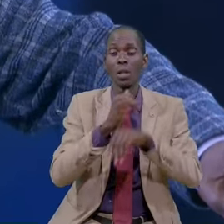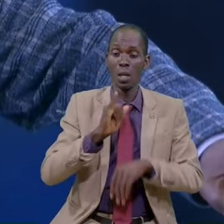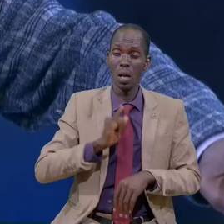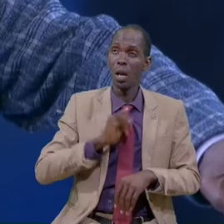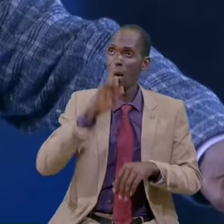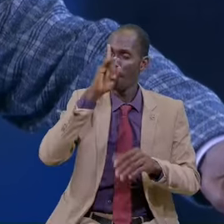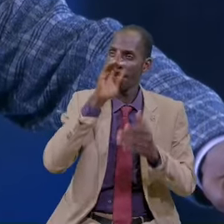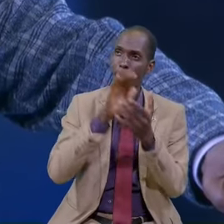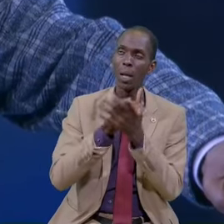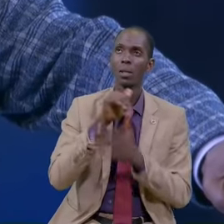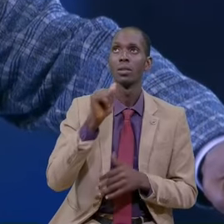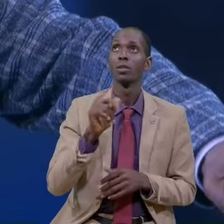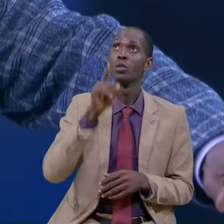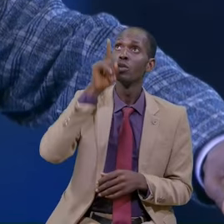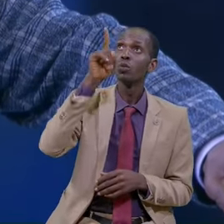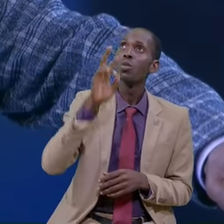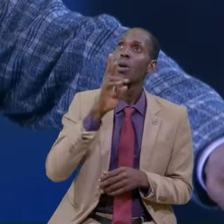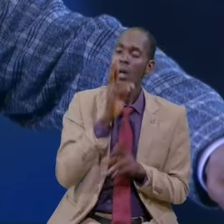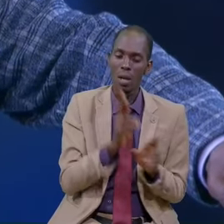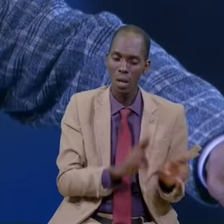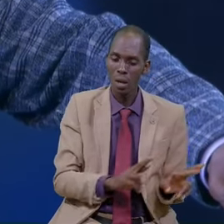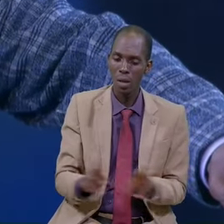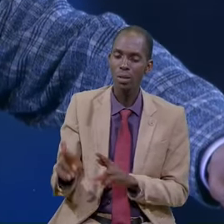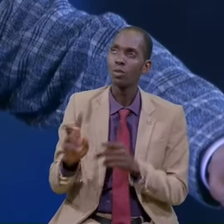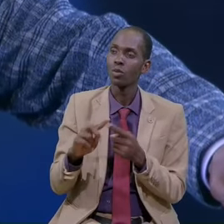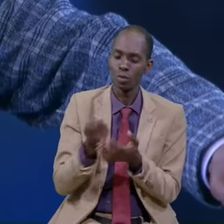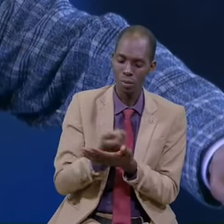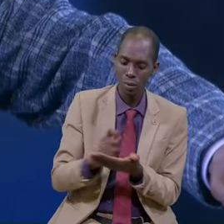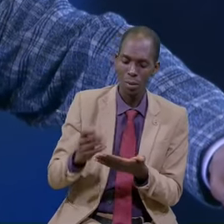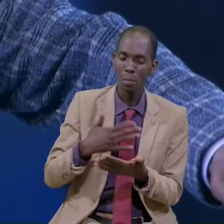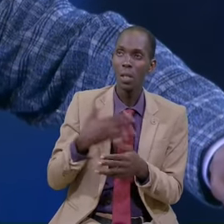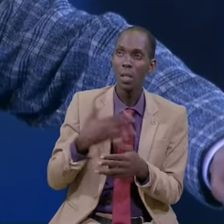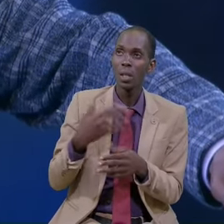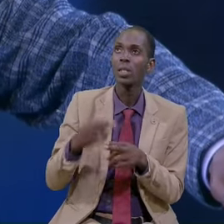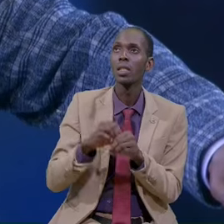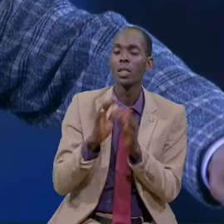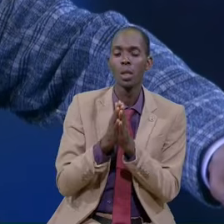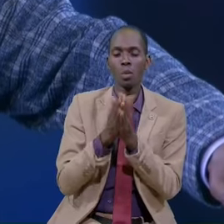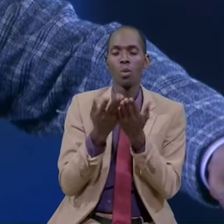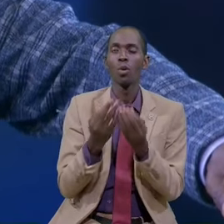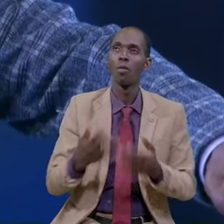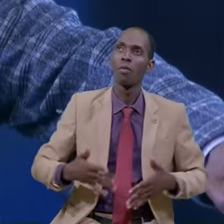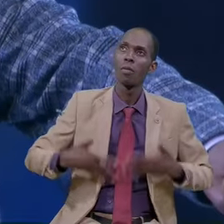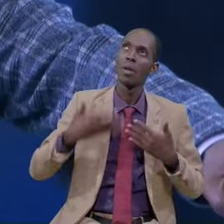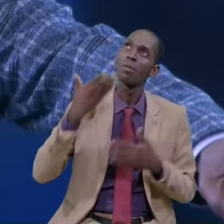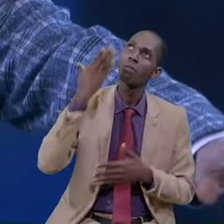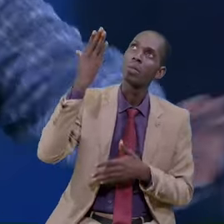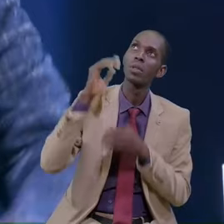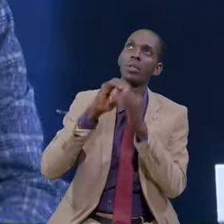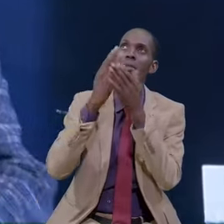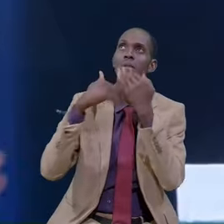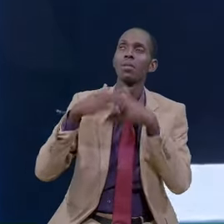believe ready to write my name in The Book of Life I